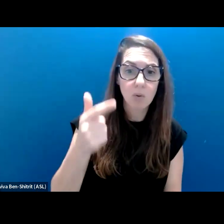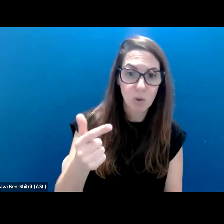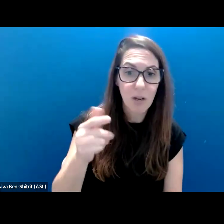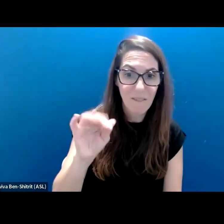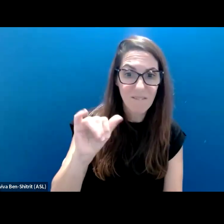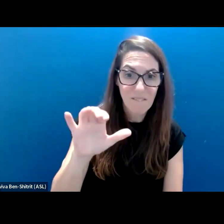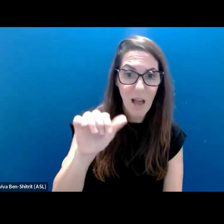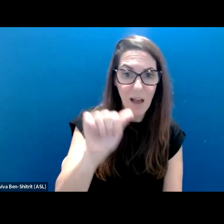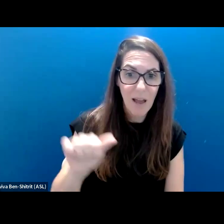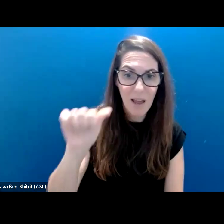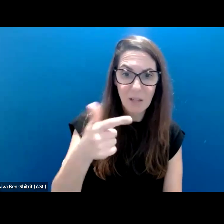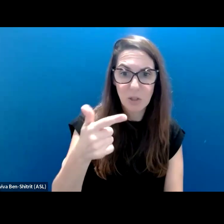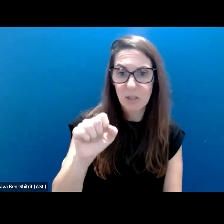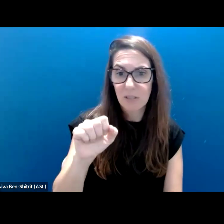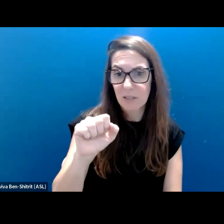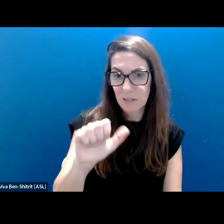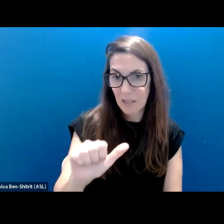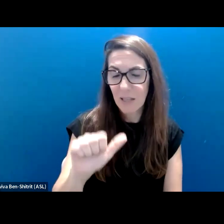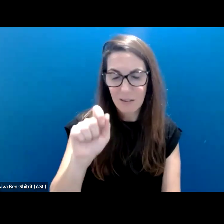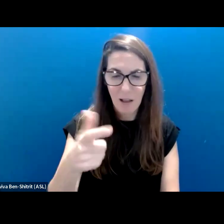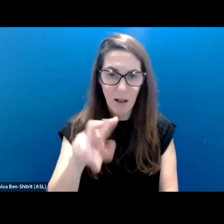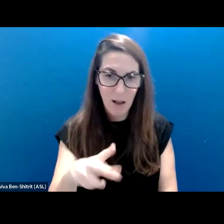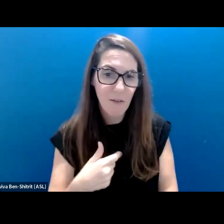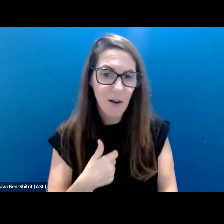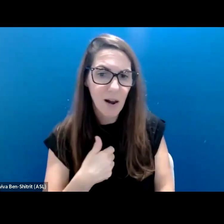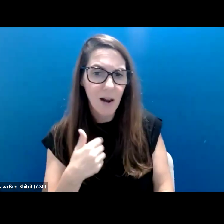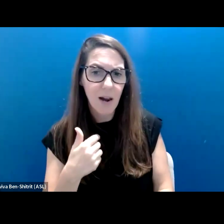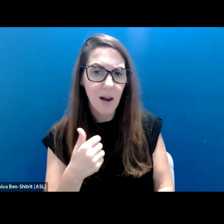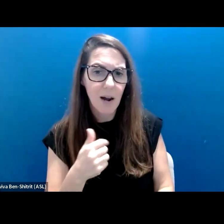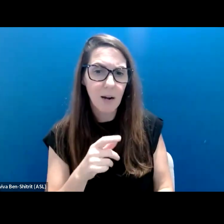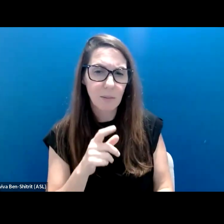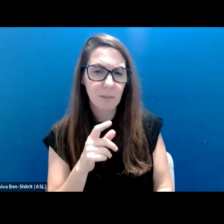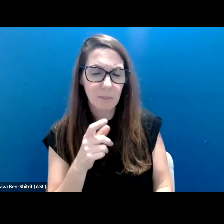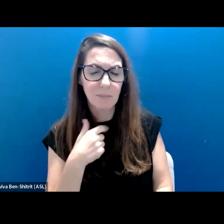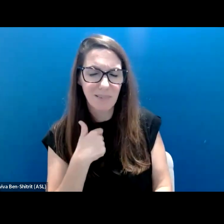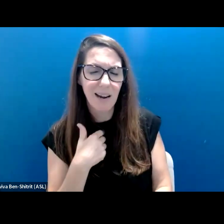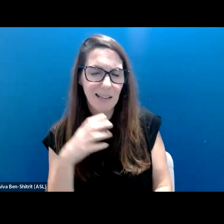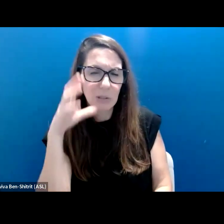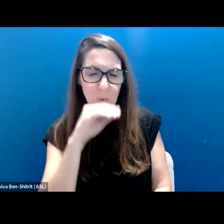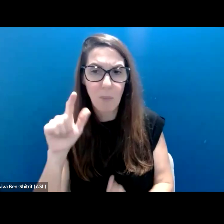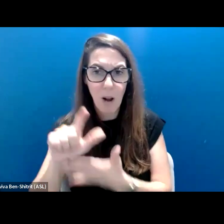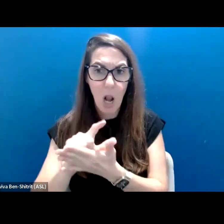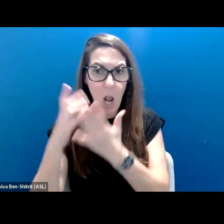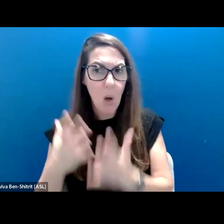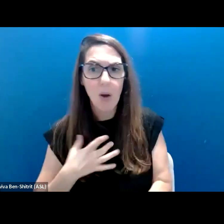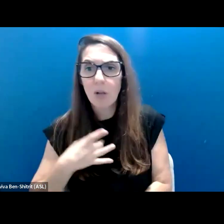ogfac@gsa.gov. There's probably, I assume that the lawyers at GSA are not going to love this because this is a novel